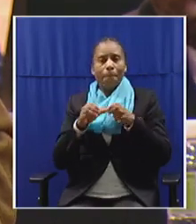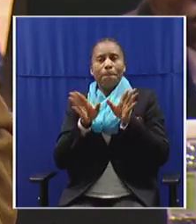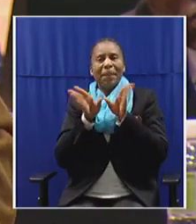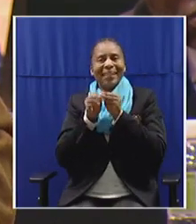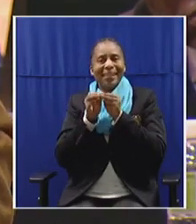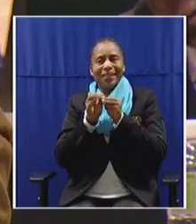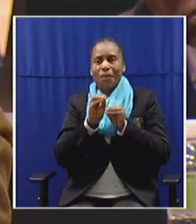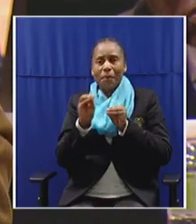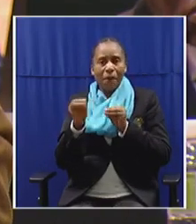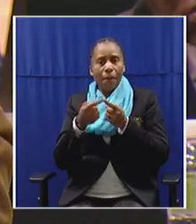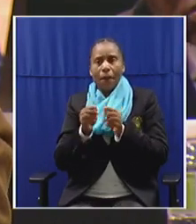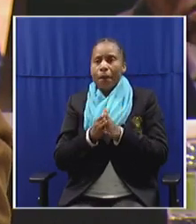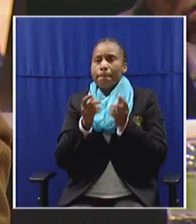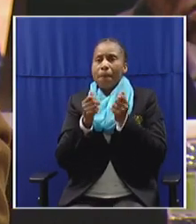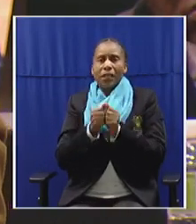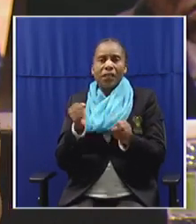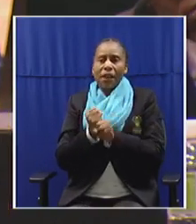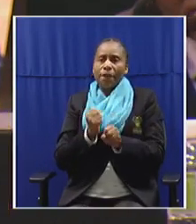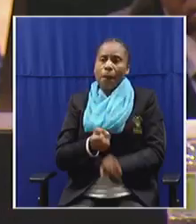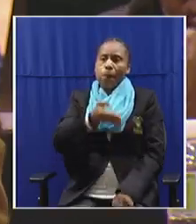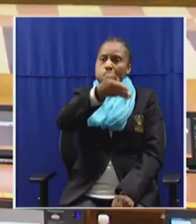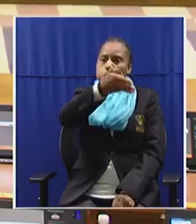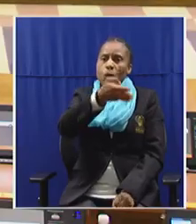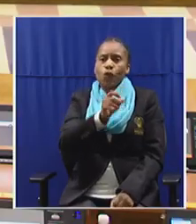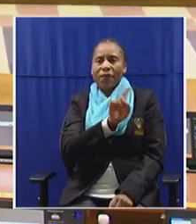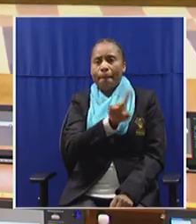nokusukuma ayiphenye lezi zinto ngokumnyango wakhe. Ngiyathokoza.